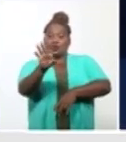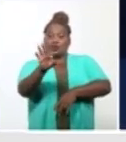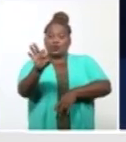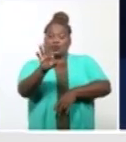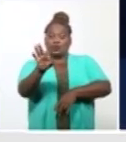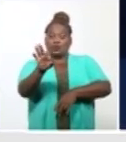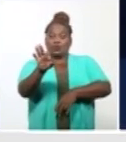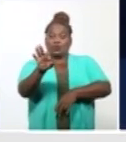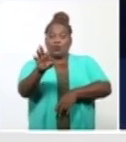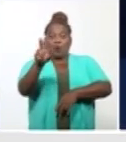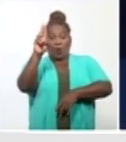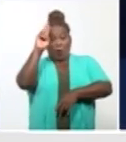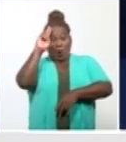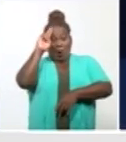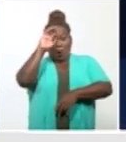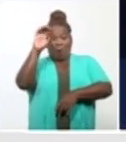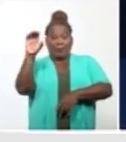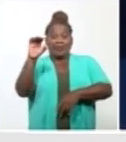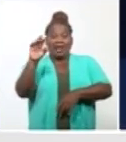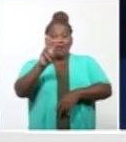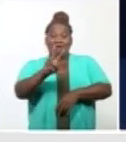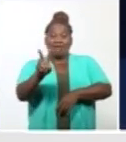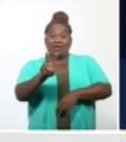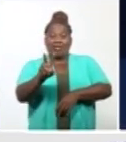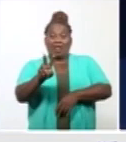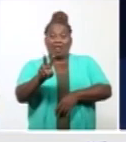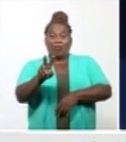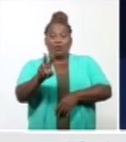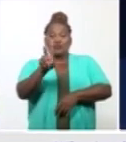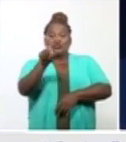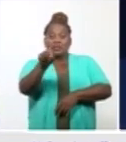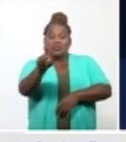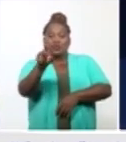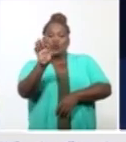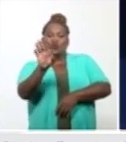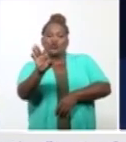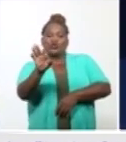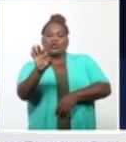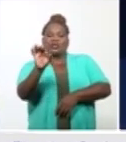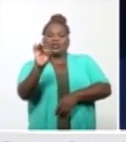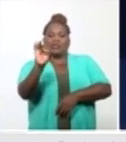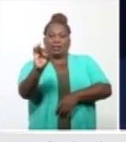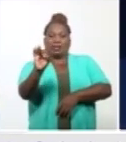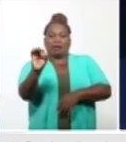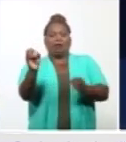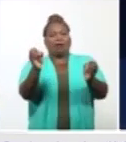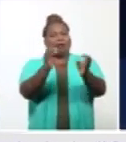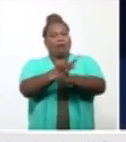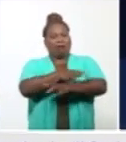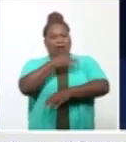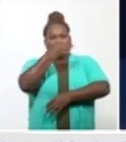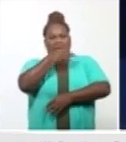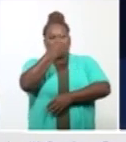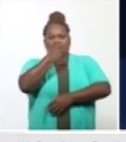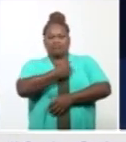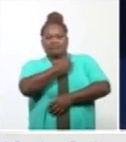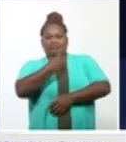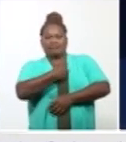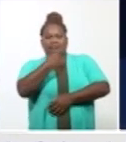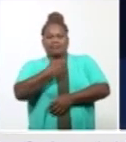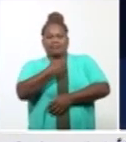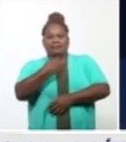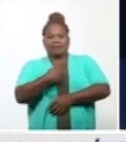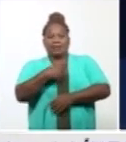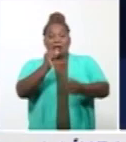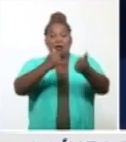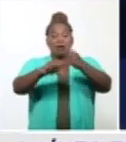188 by Havana, a Mejeira, 100 and 187 by the brother Aimeiras Hospital. Los